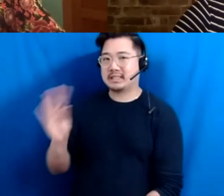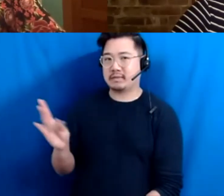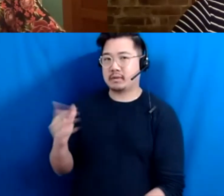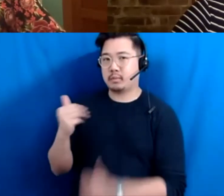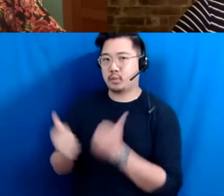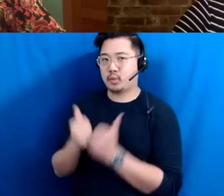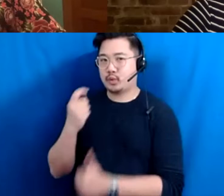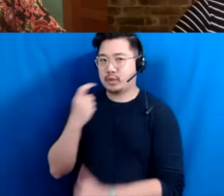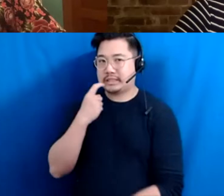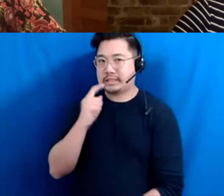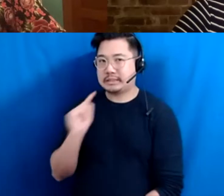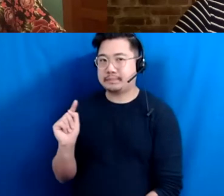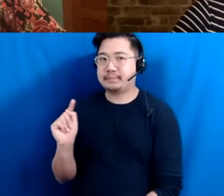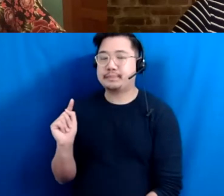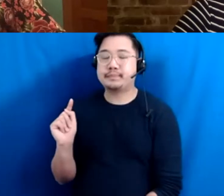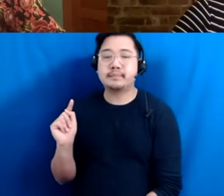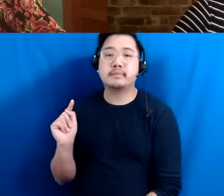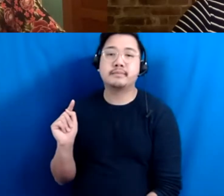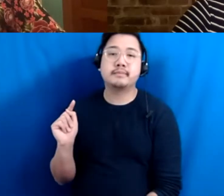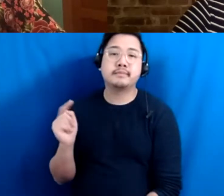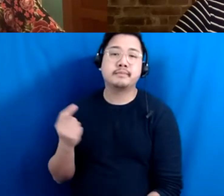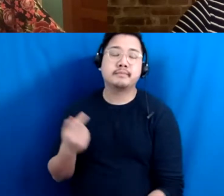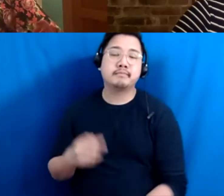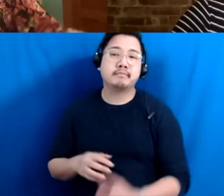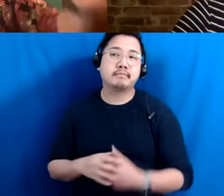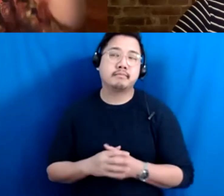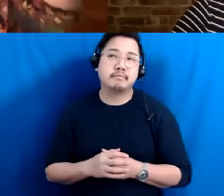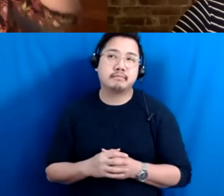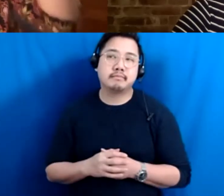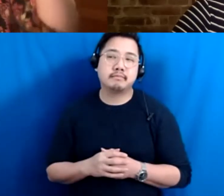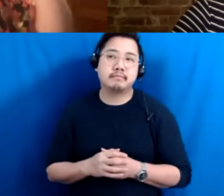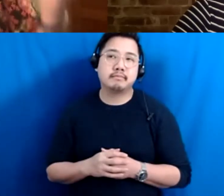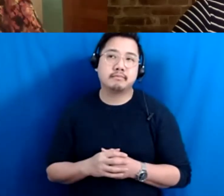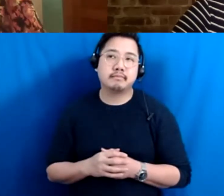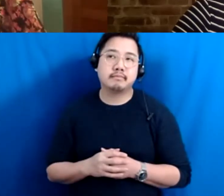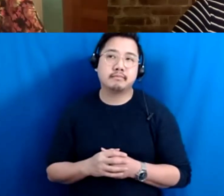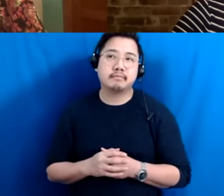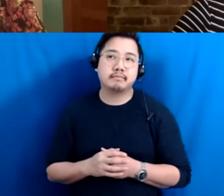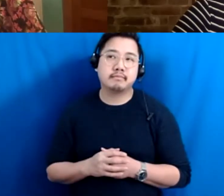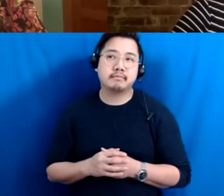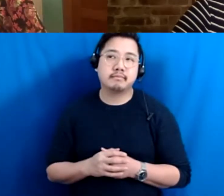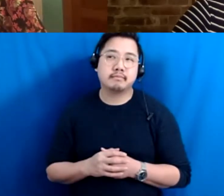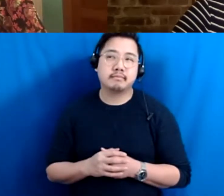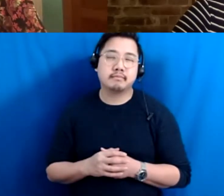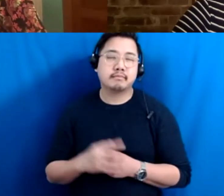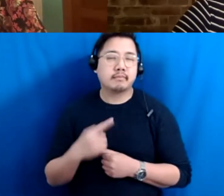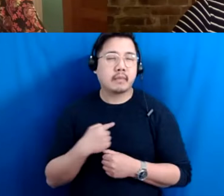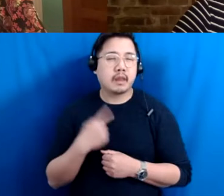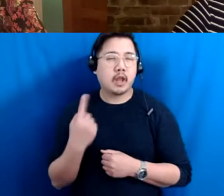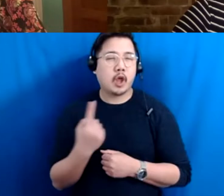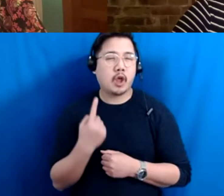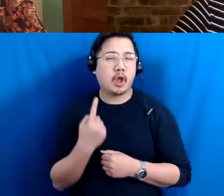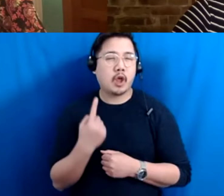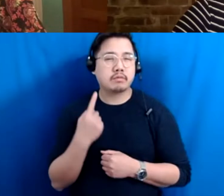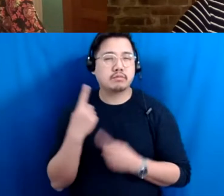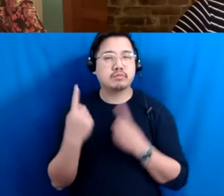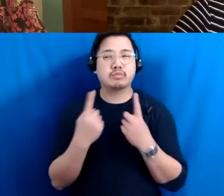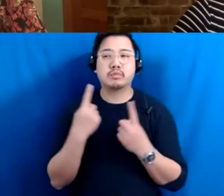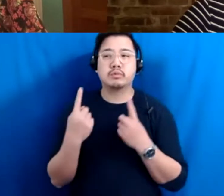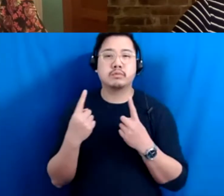and I wanted to, I'd always wondered what would happen to us, their children, after they